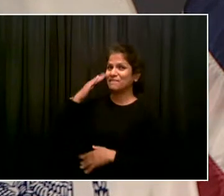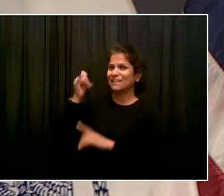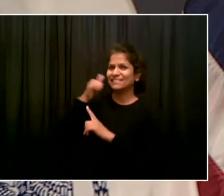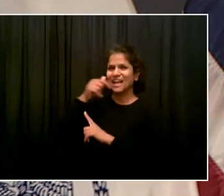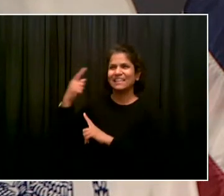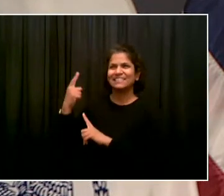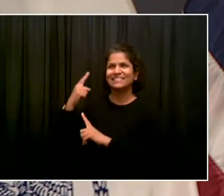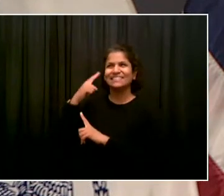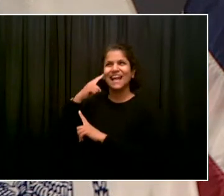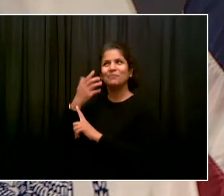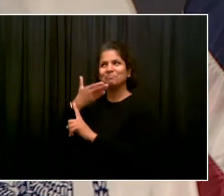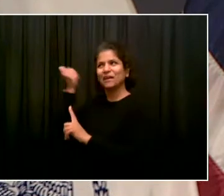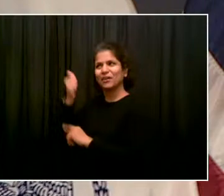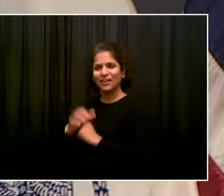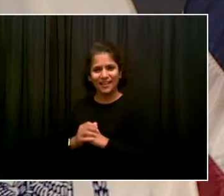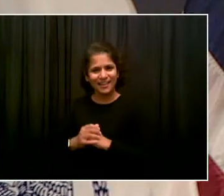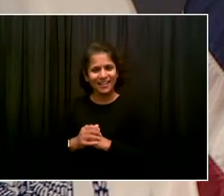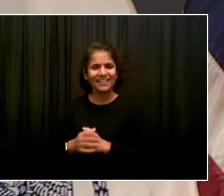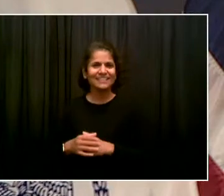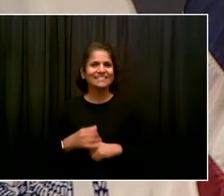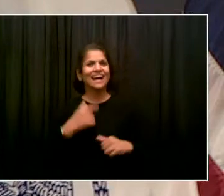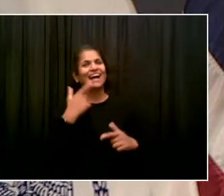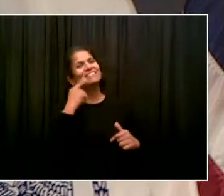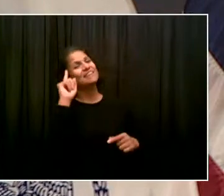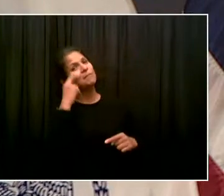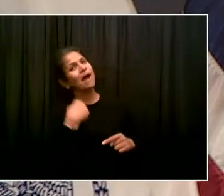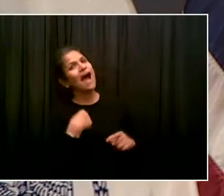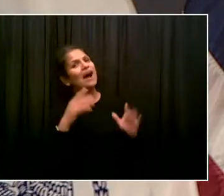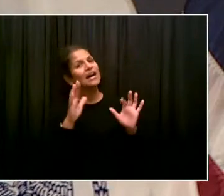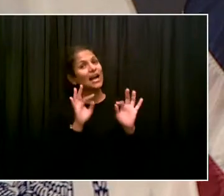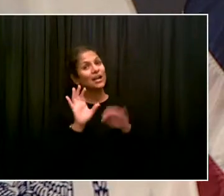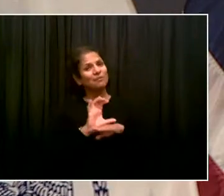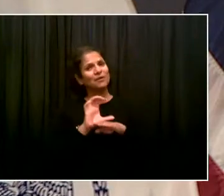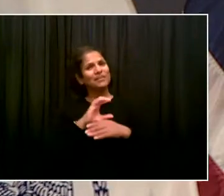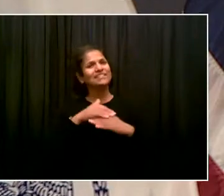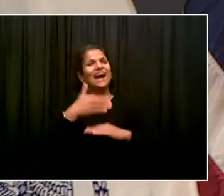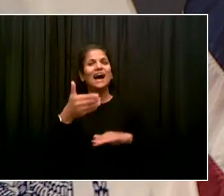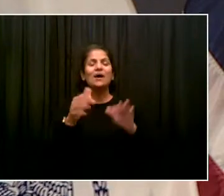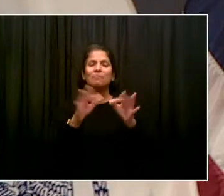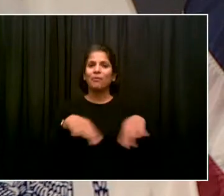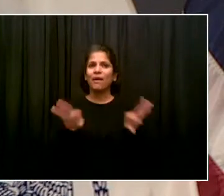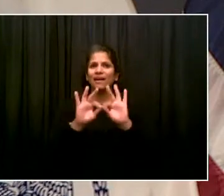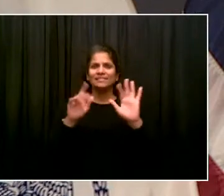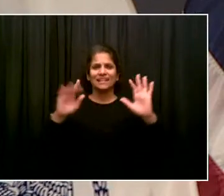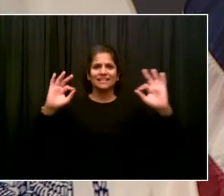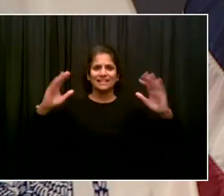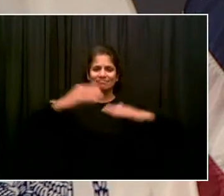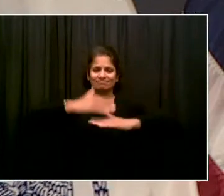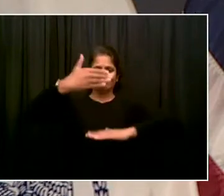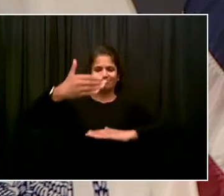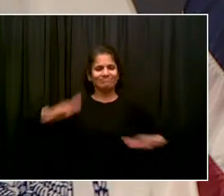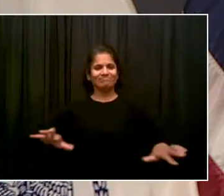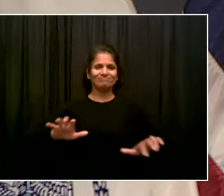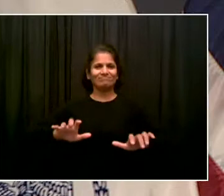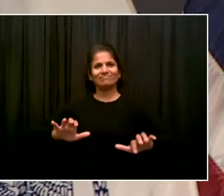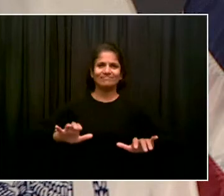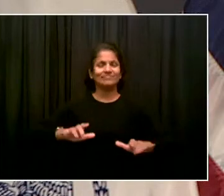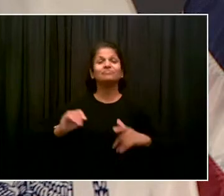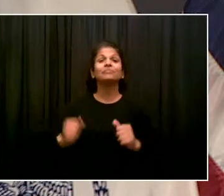in any event, for me, it's a huge day. So the reason I'm calling you today or speaking to you today is that we have been